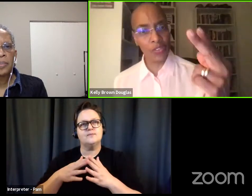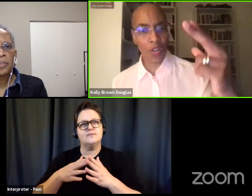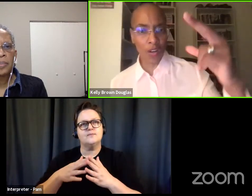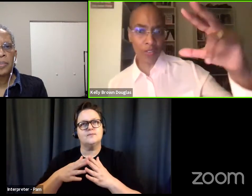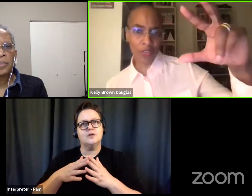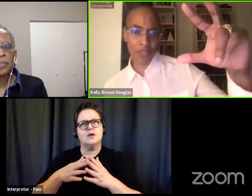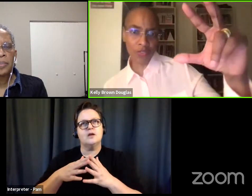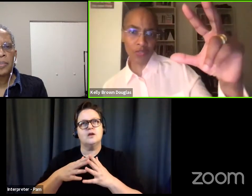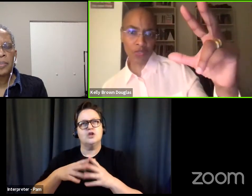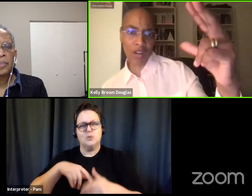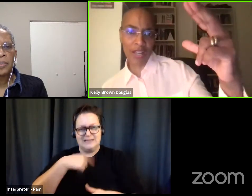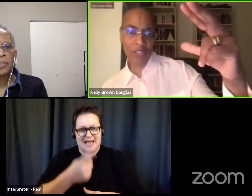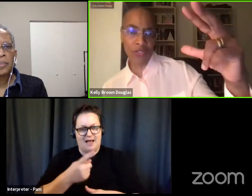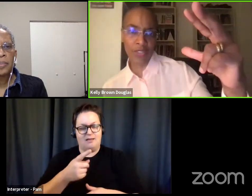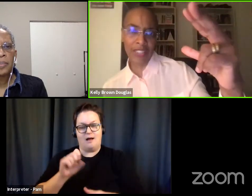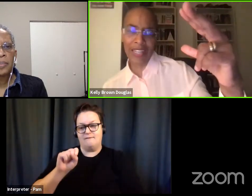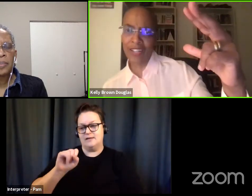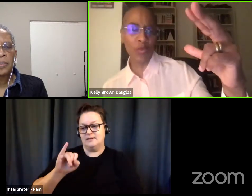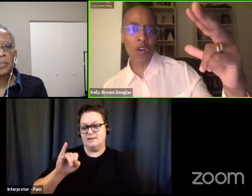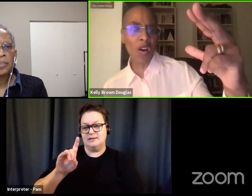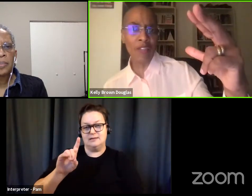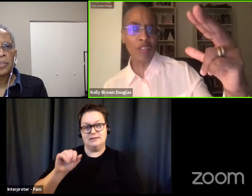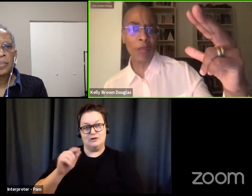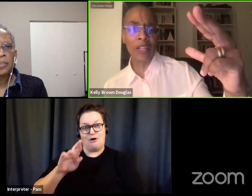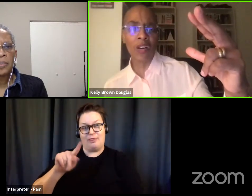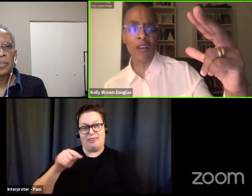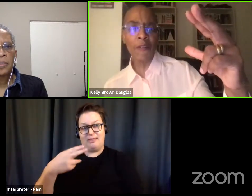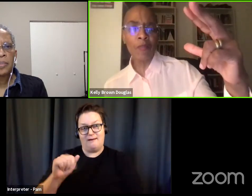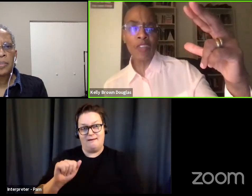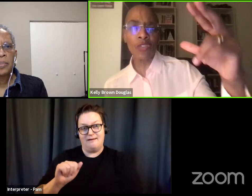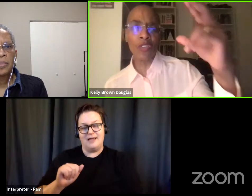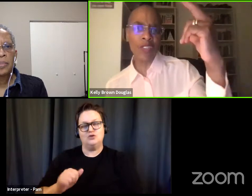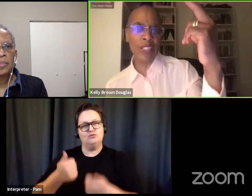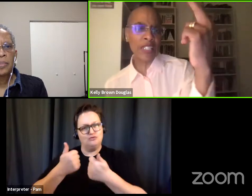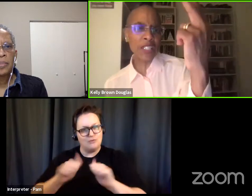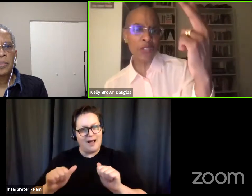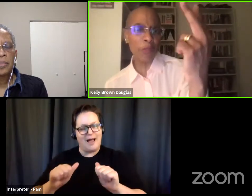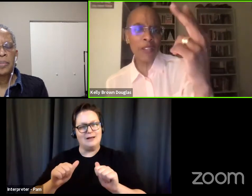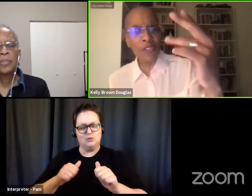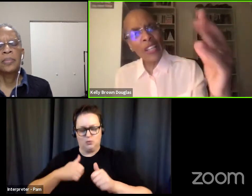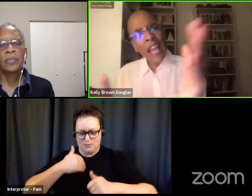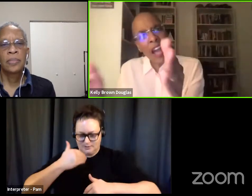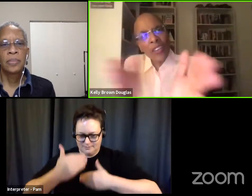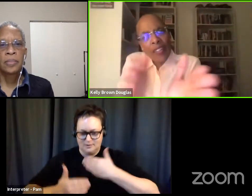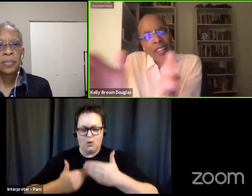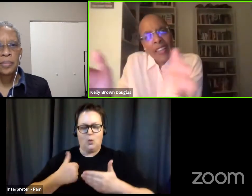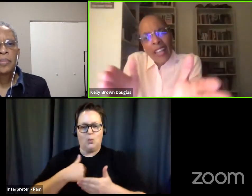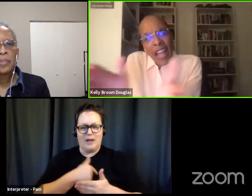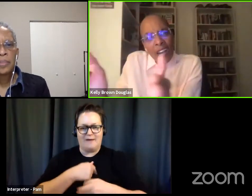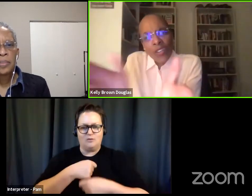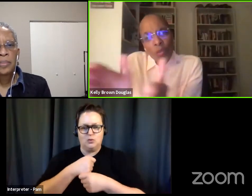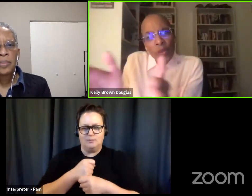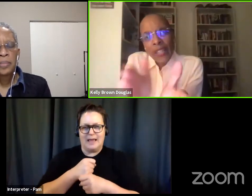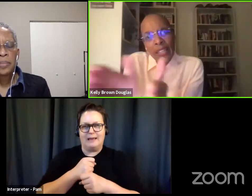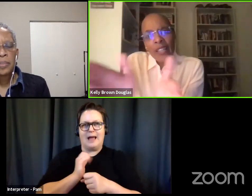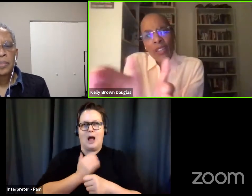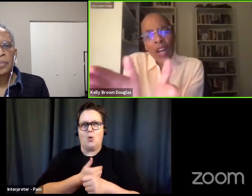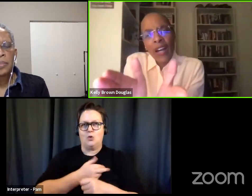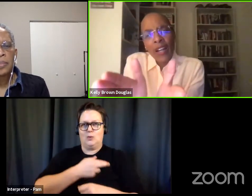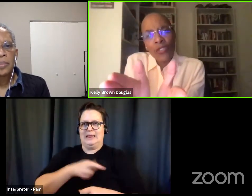of Siddhartha to try to, again, as we all have to make our sort of religious myths,